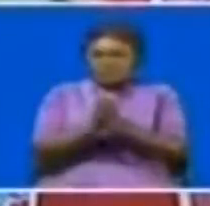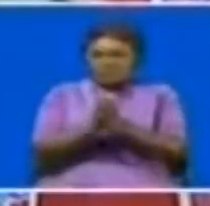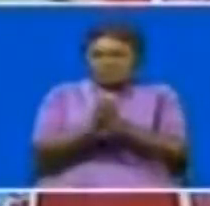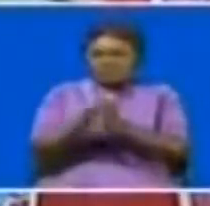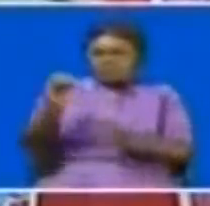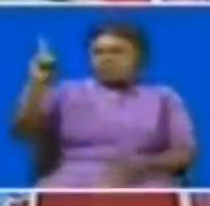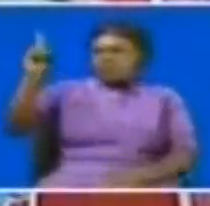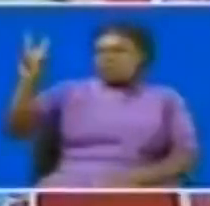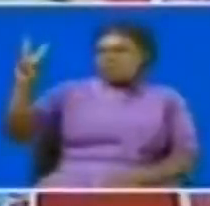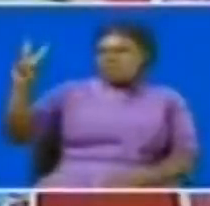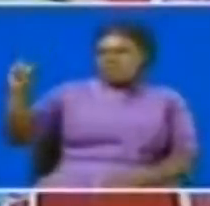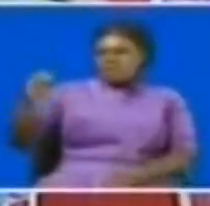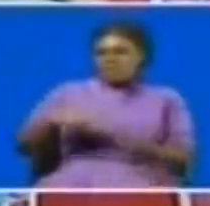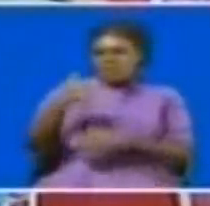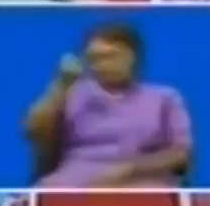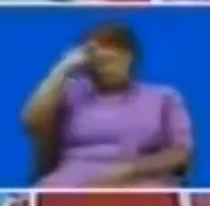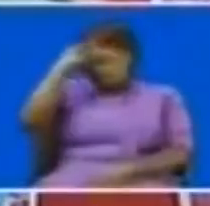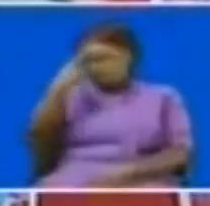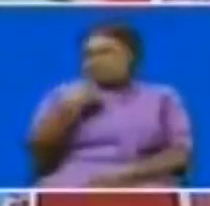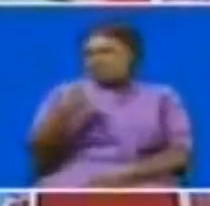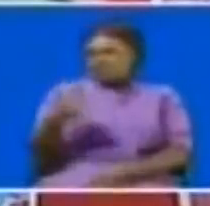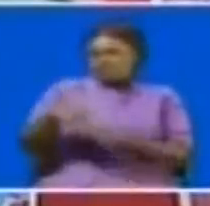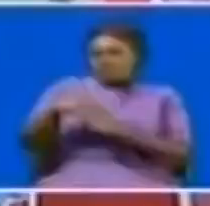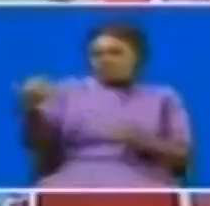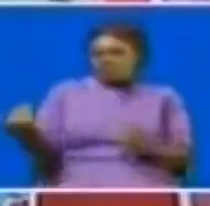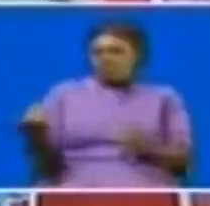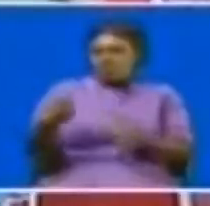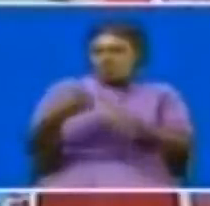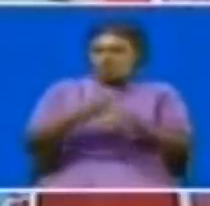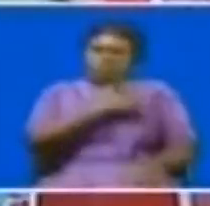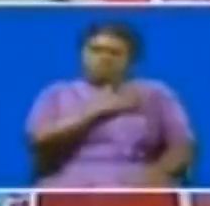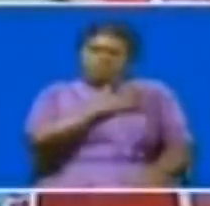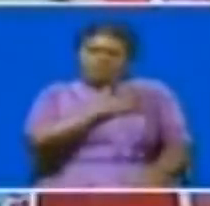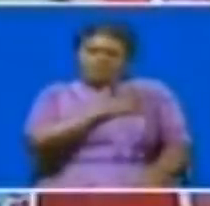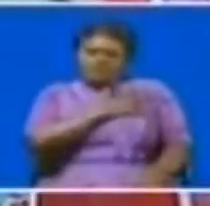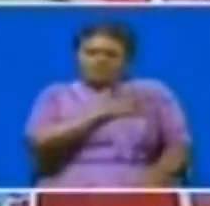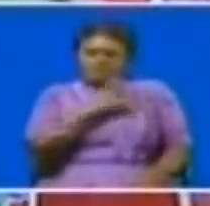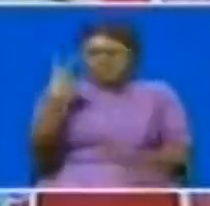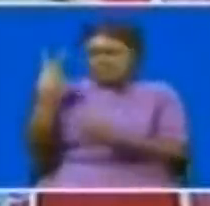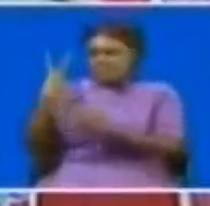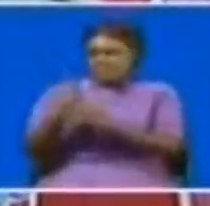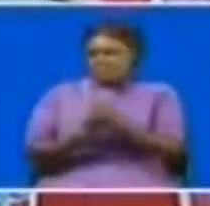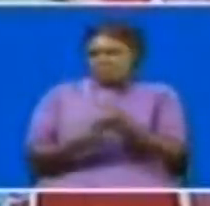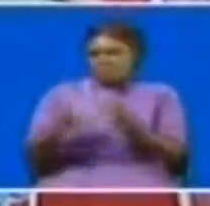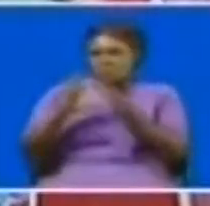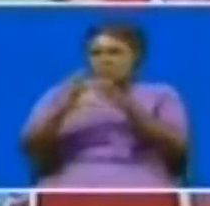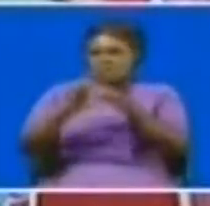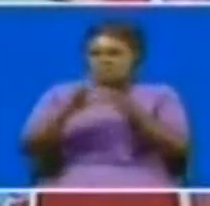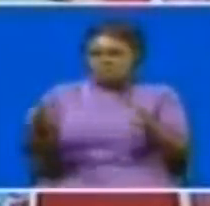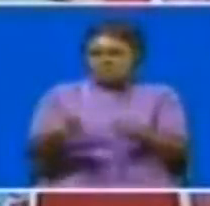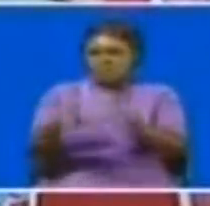Ali, ODM. After Wetang'ula said he had pulled out the National Super Alliance, in which both belong as